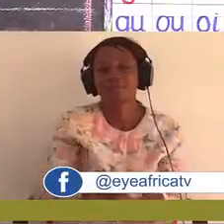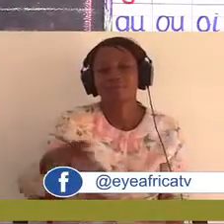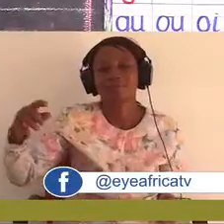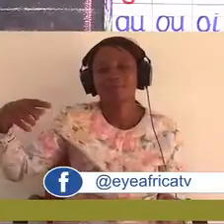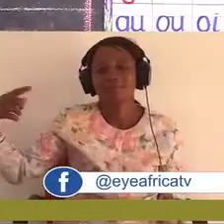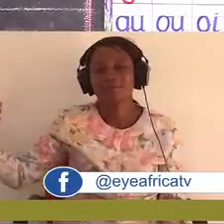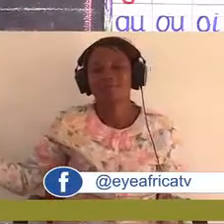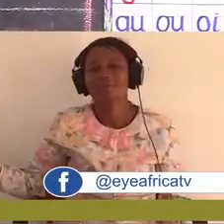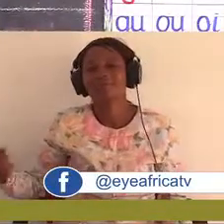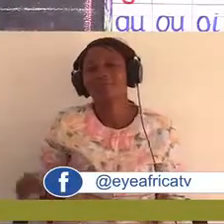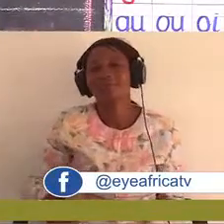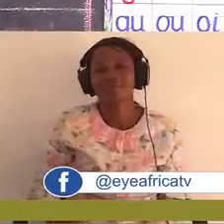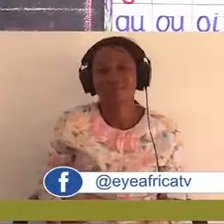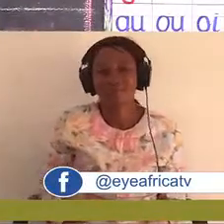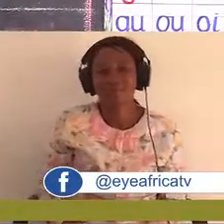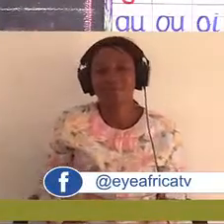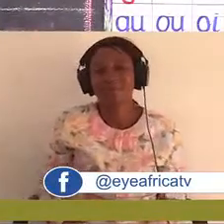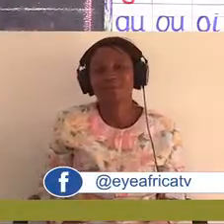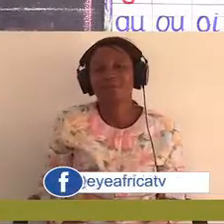sounding.